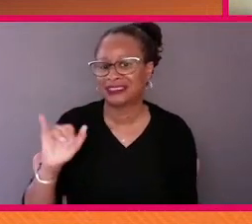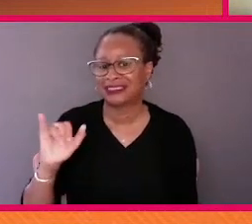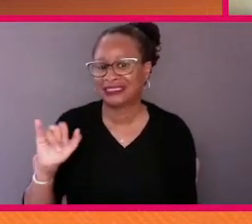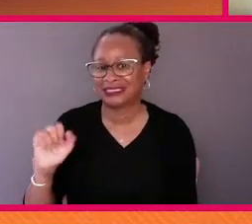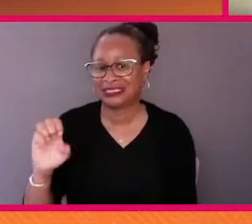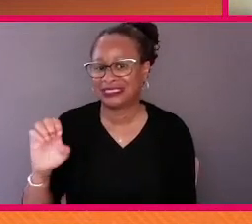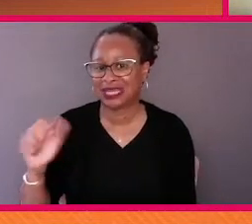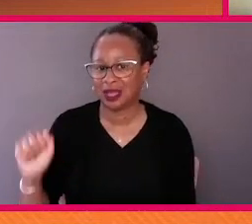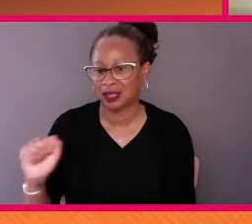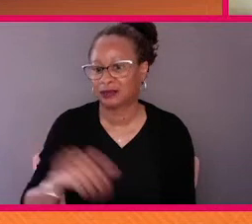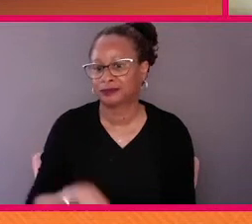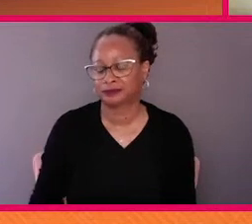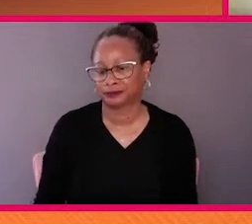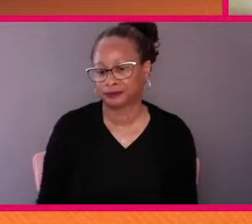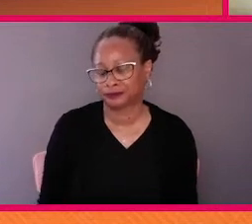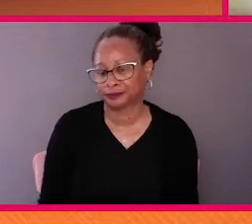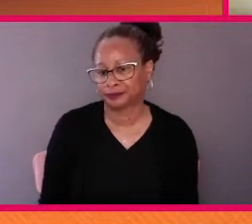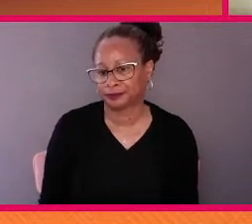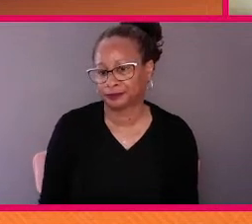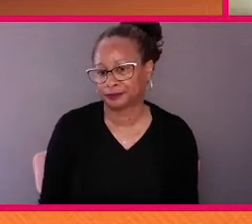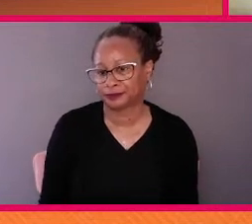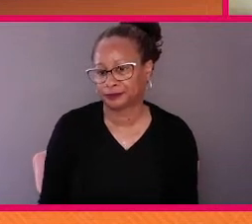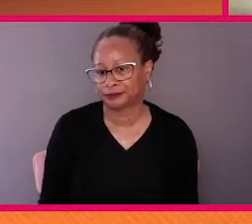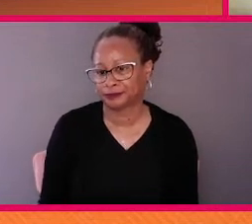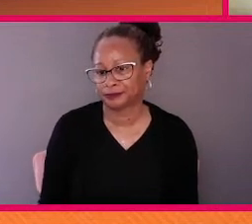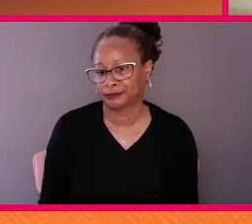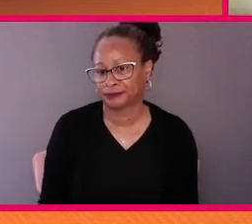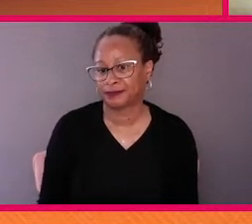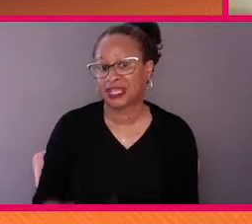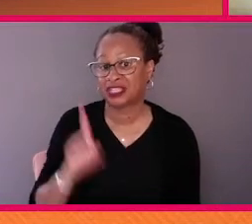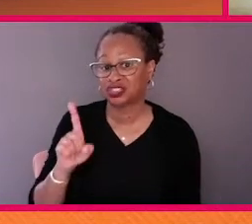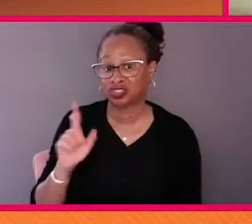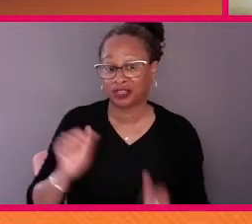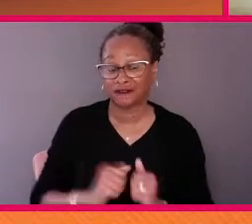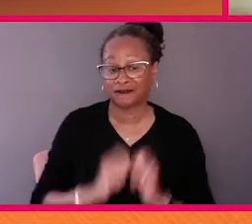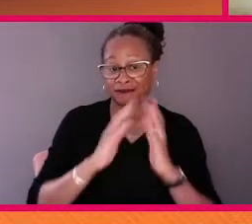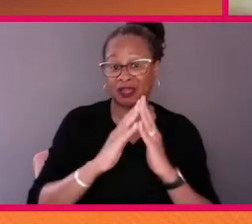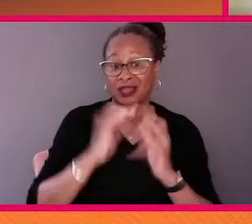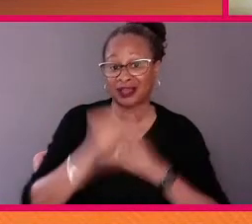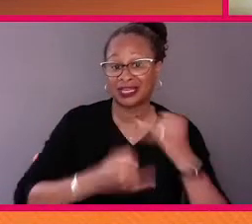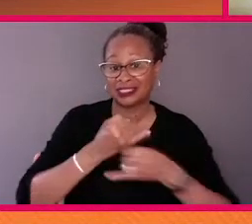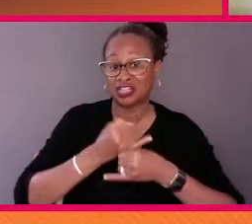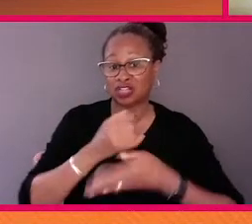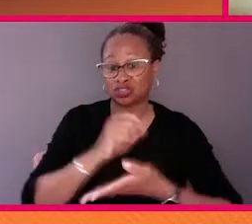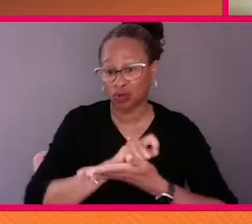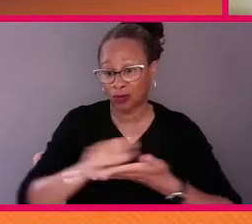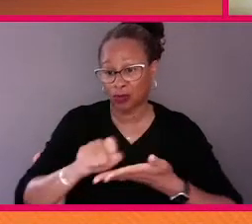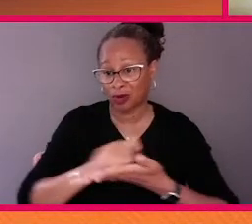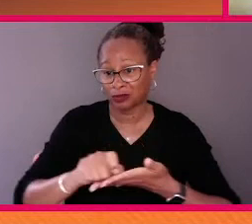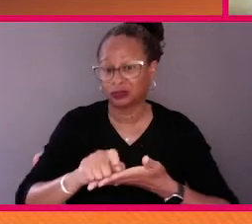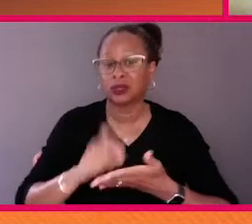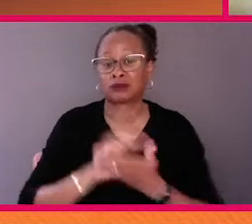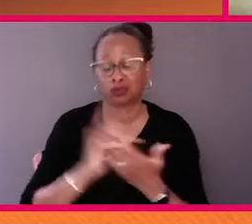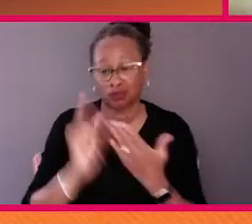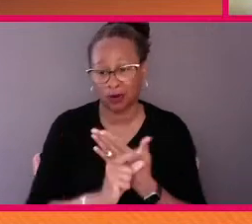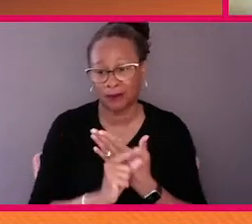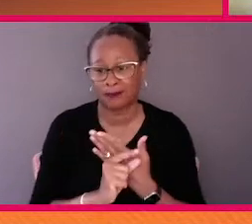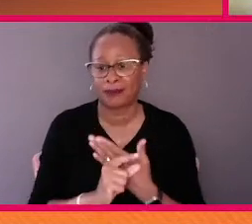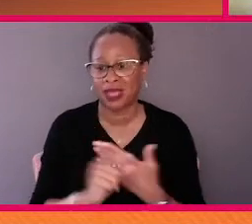She is a person who founded International Writer writing program, which